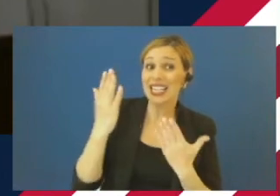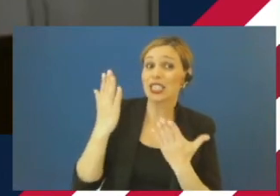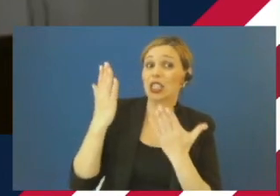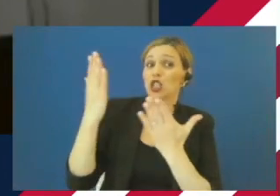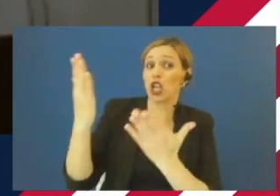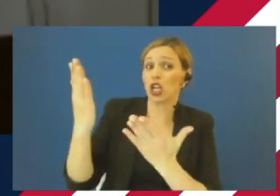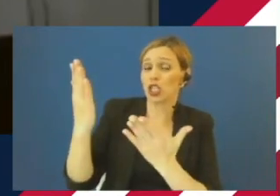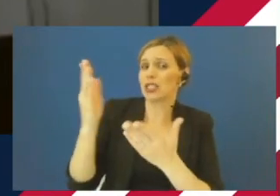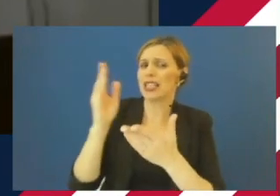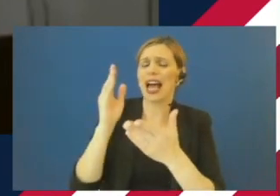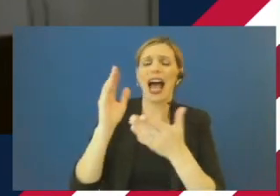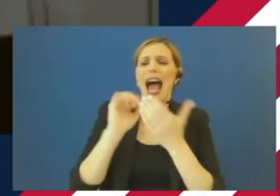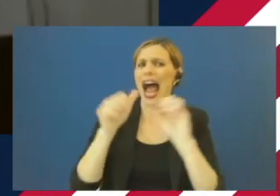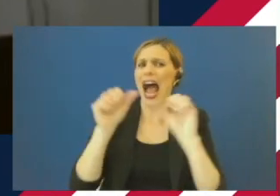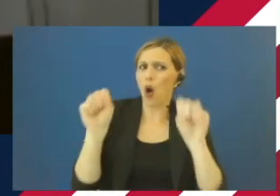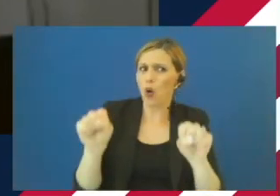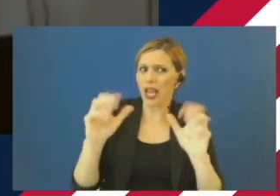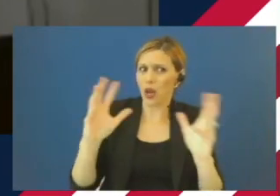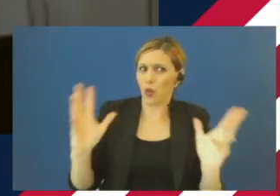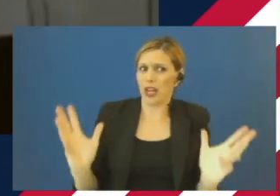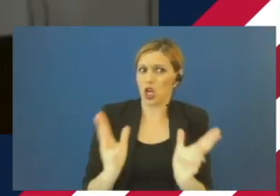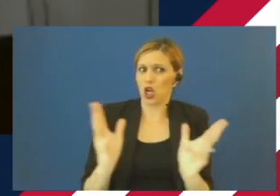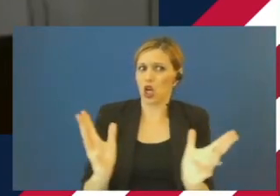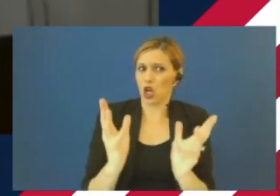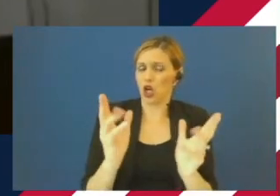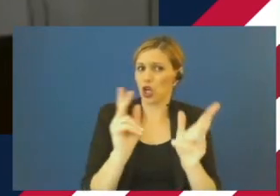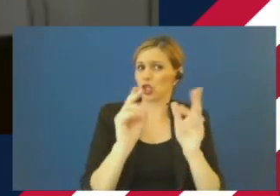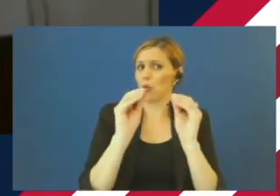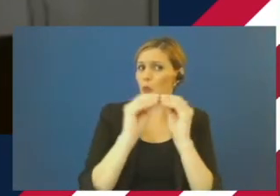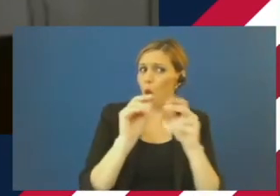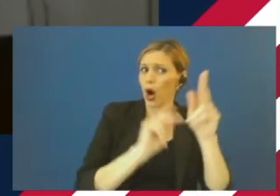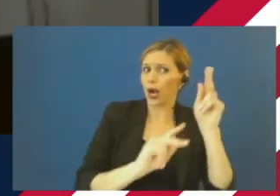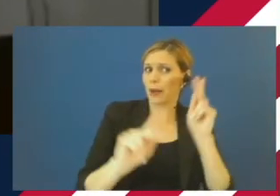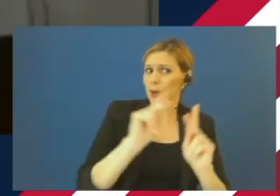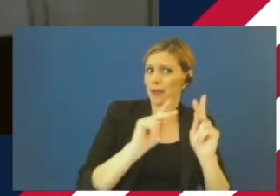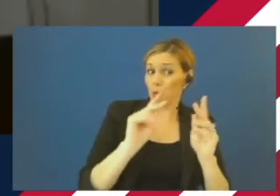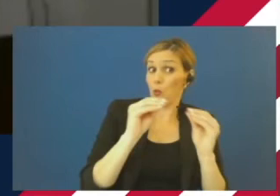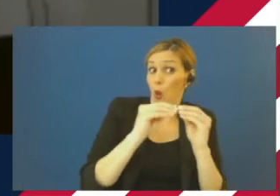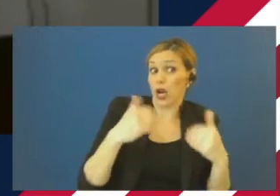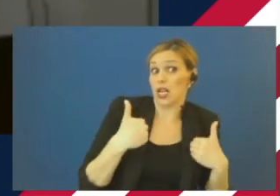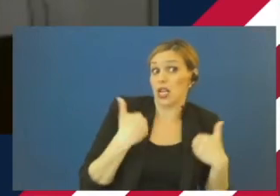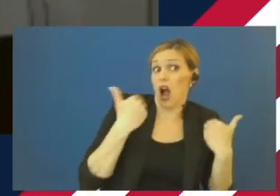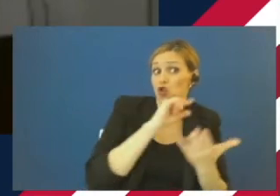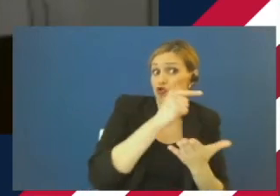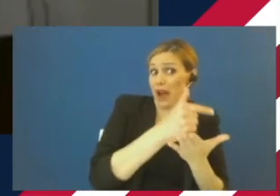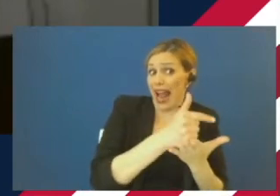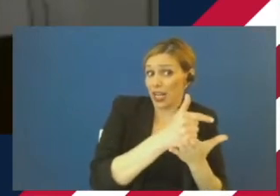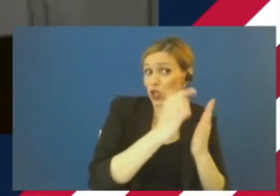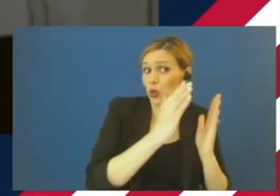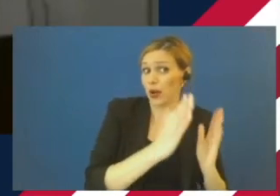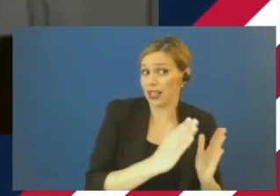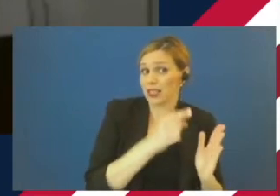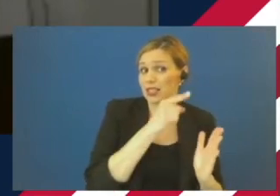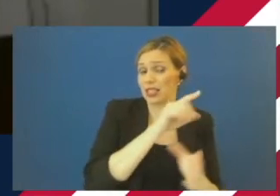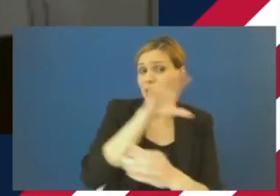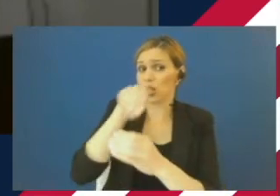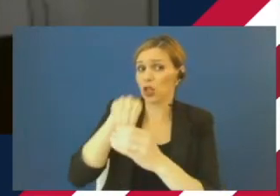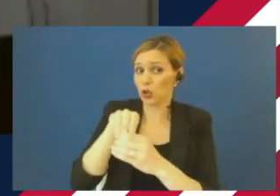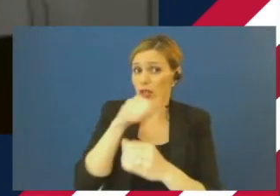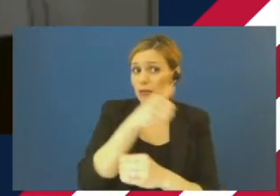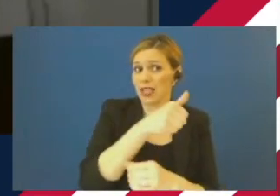public service, particularly the Foreign Service, and bring those applications up and ensure that